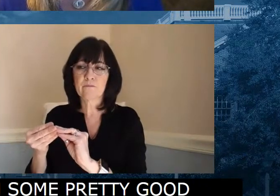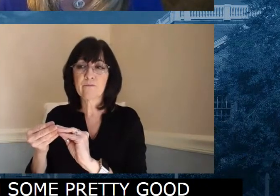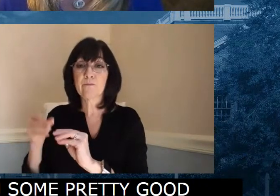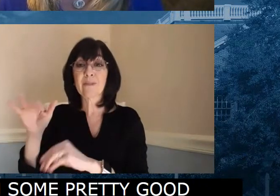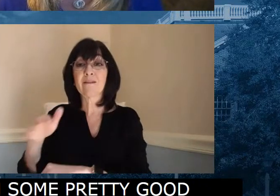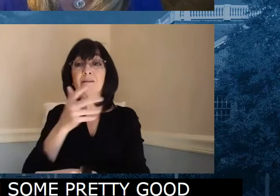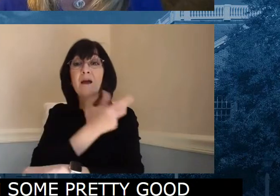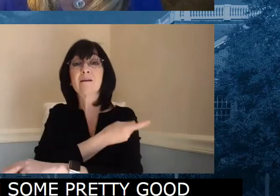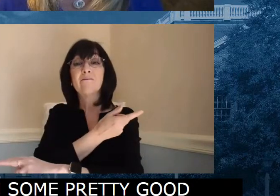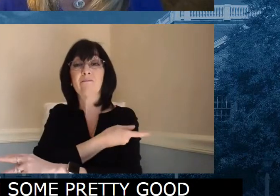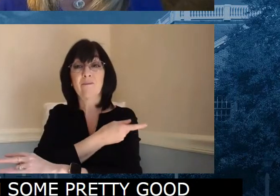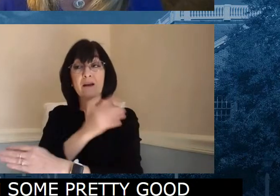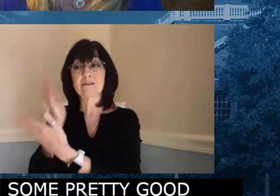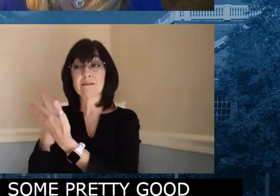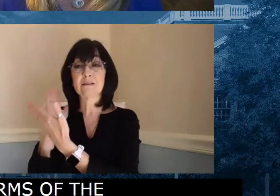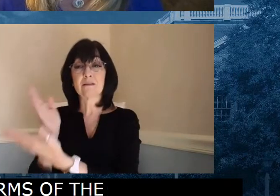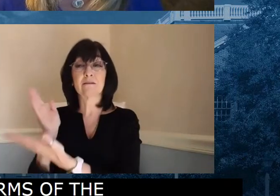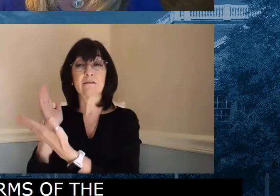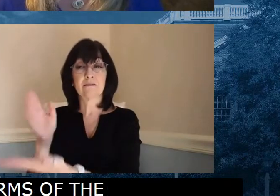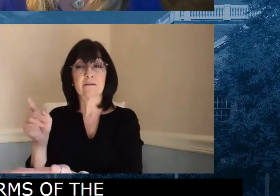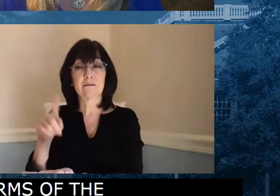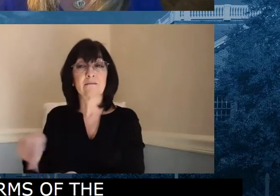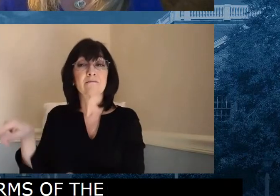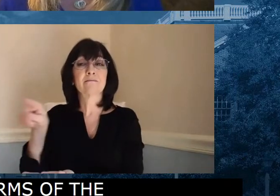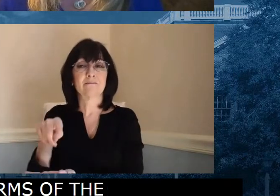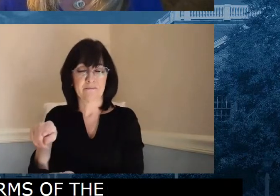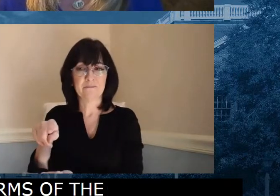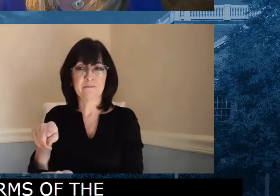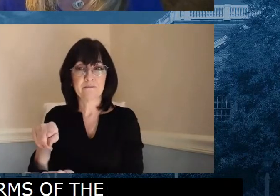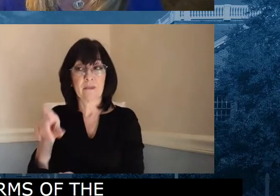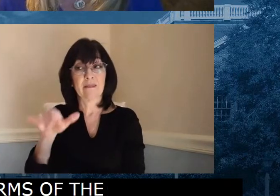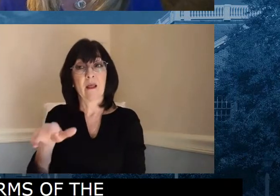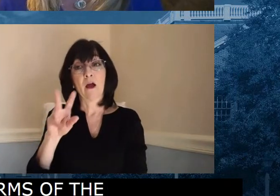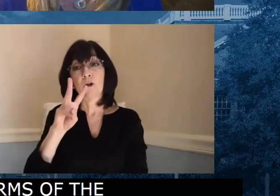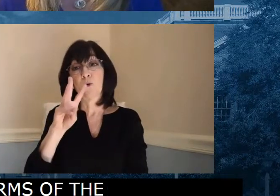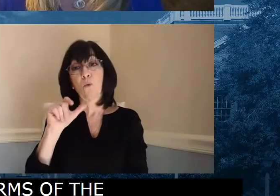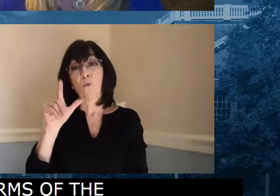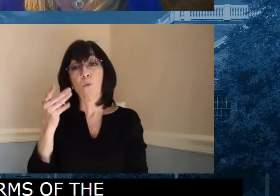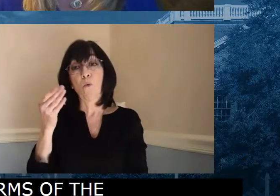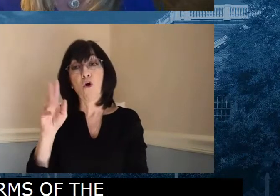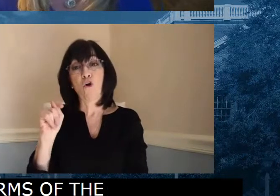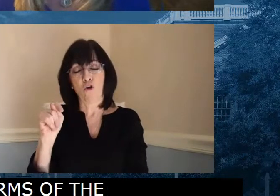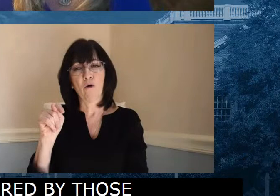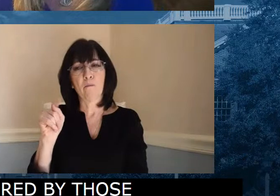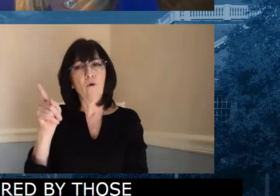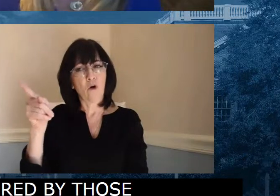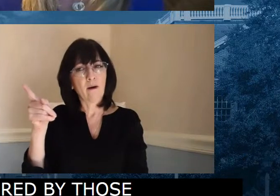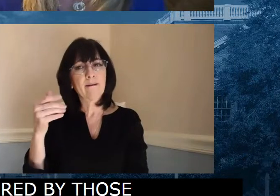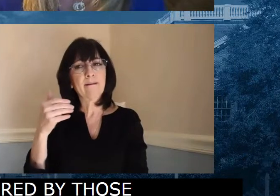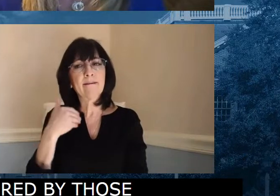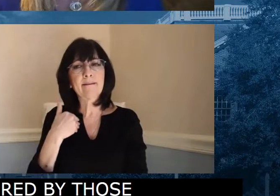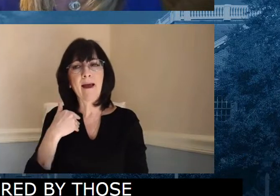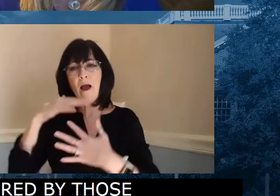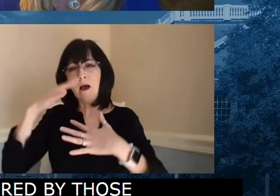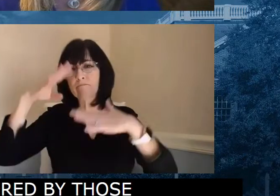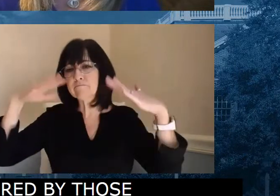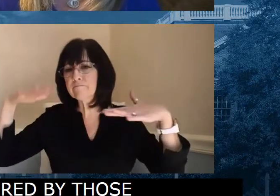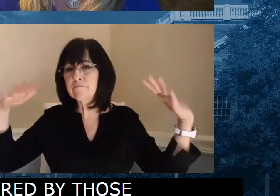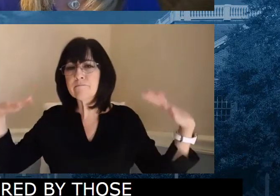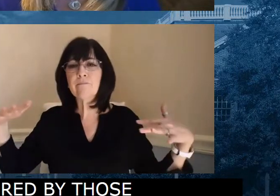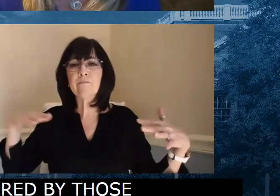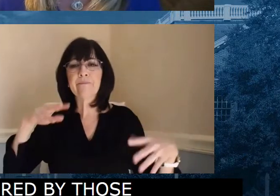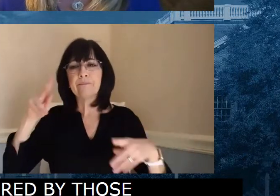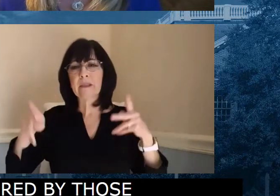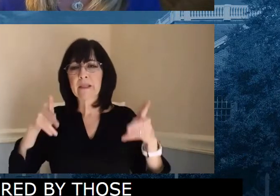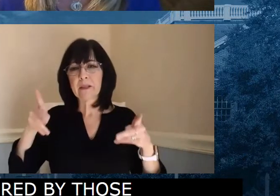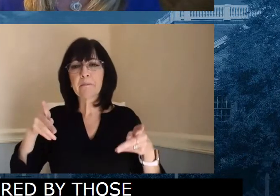delivered by those pharmacies, particularly some of the Walmarts, which have a very diverse population depending on where they're